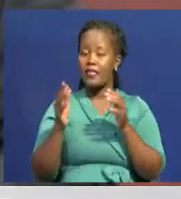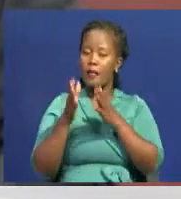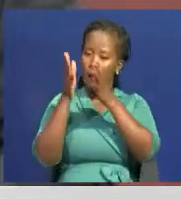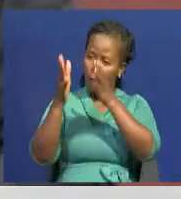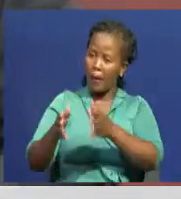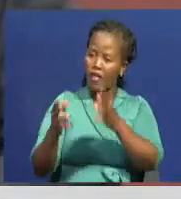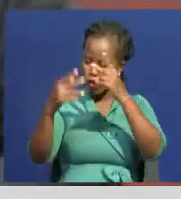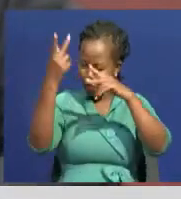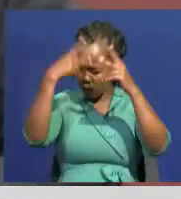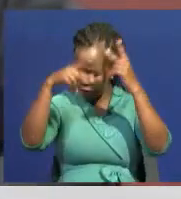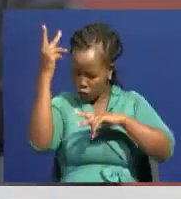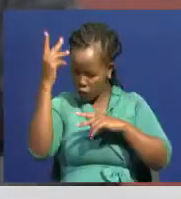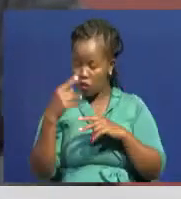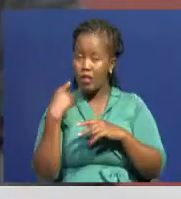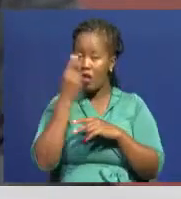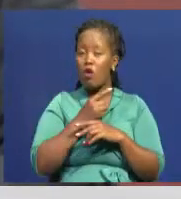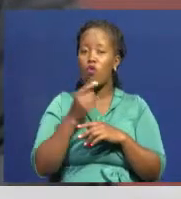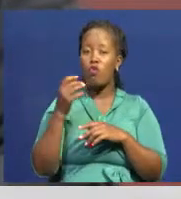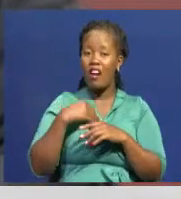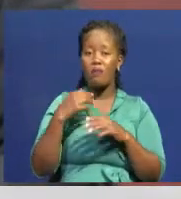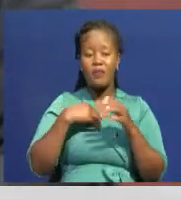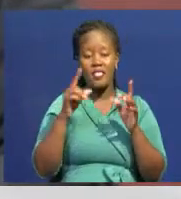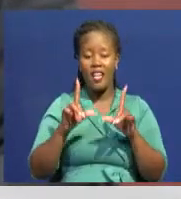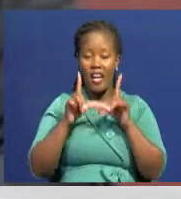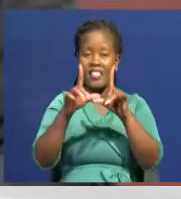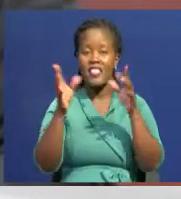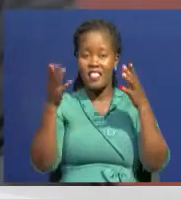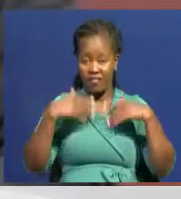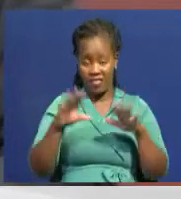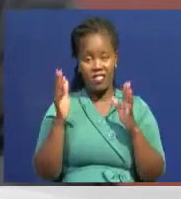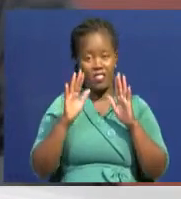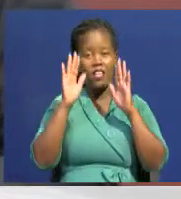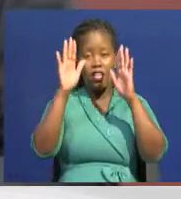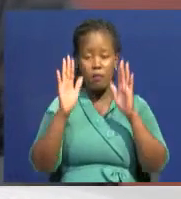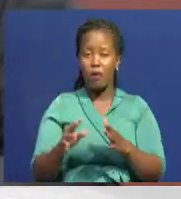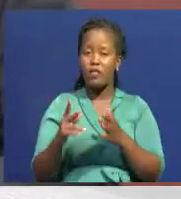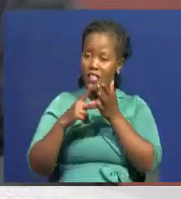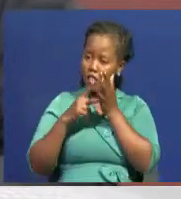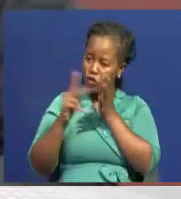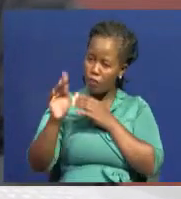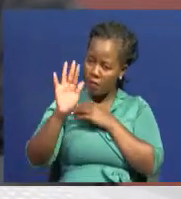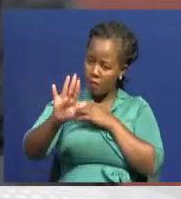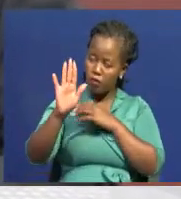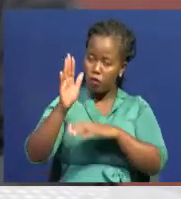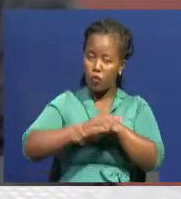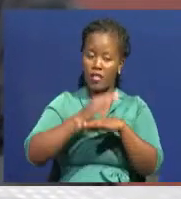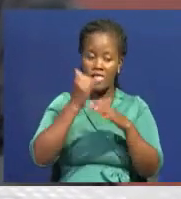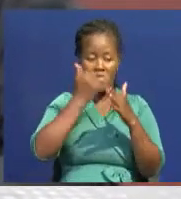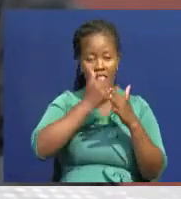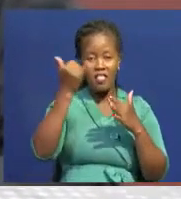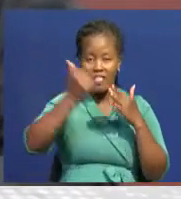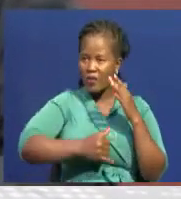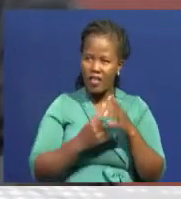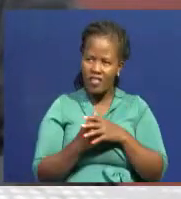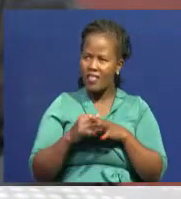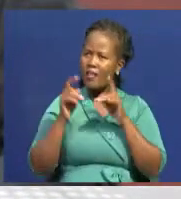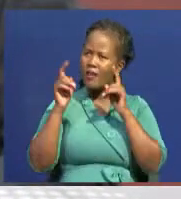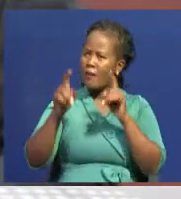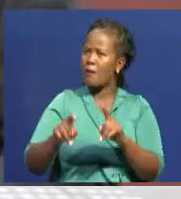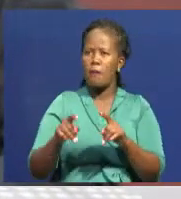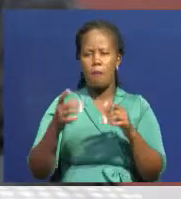code of conduct, who's regulated, I better pay that one and be sure. That's why you go for insurance. It's not a must that you'll get